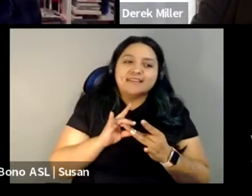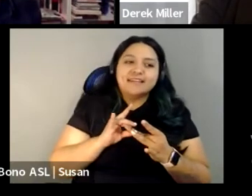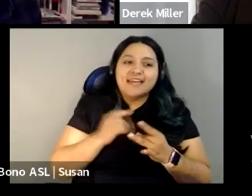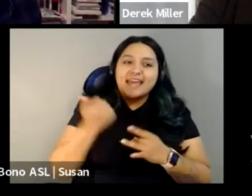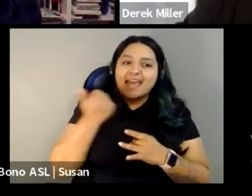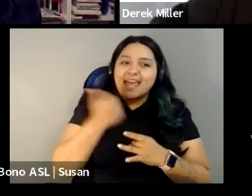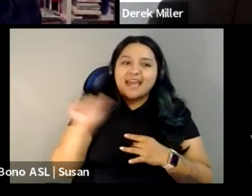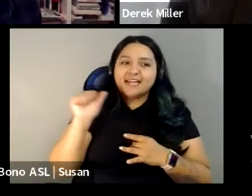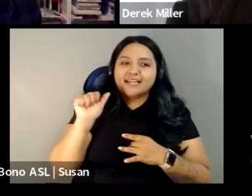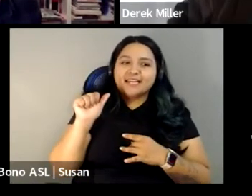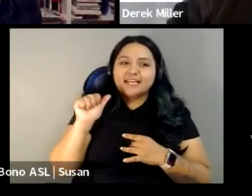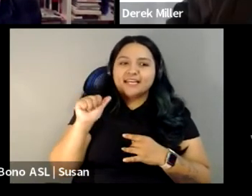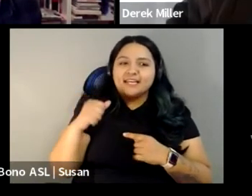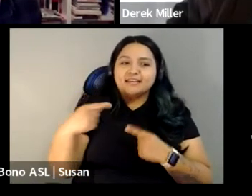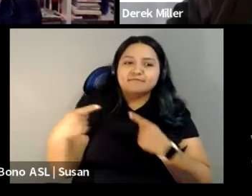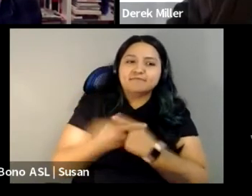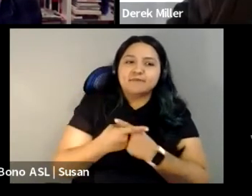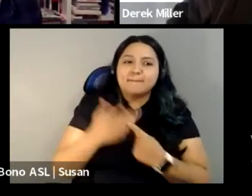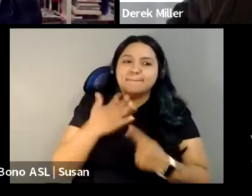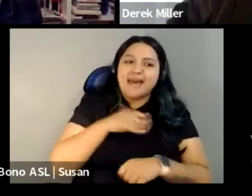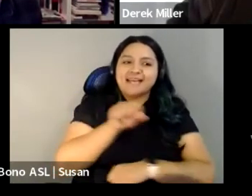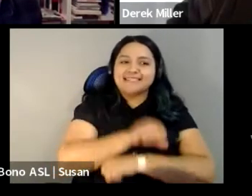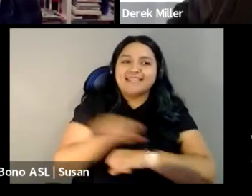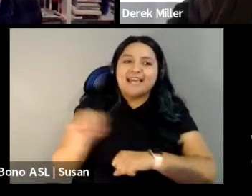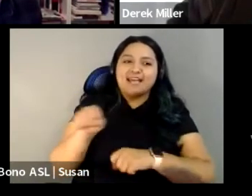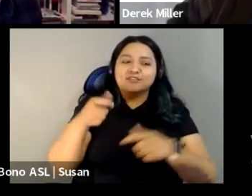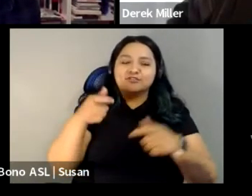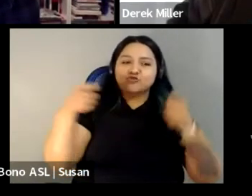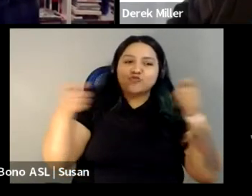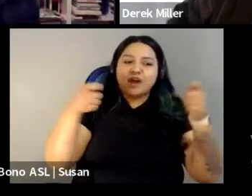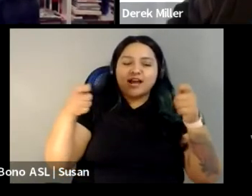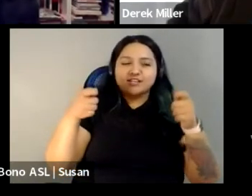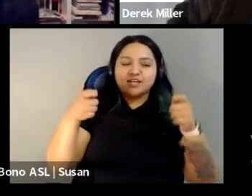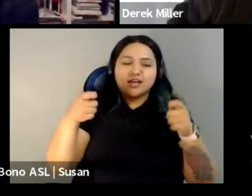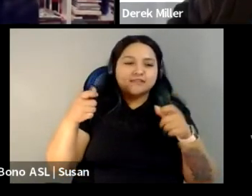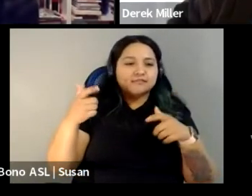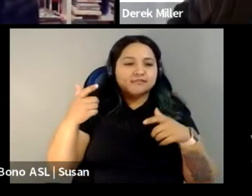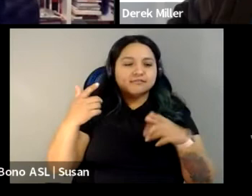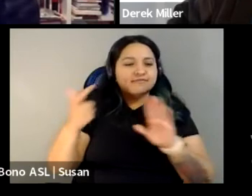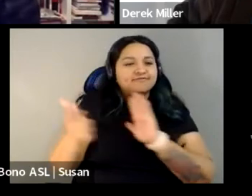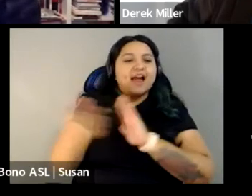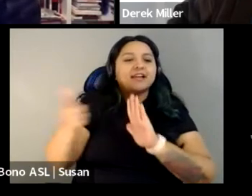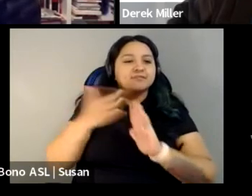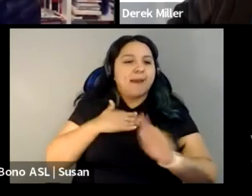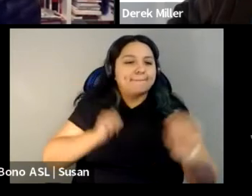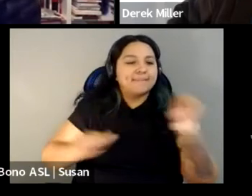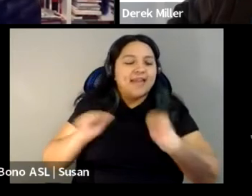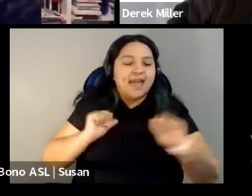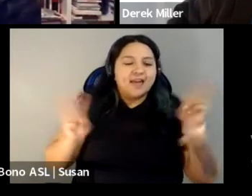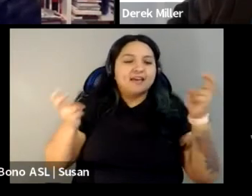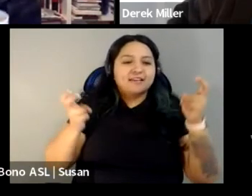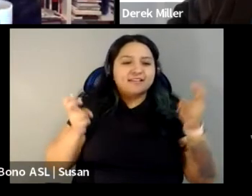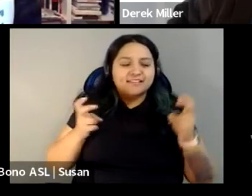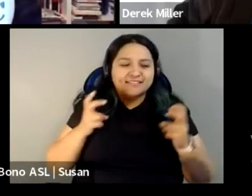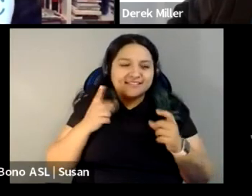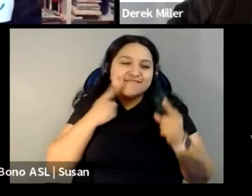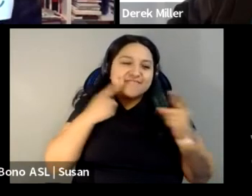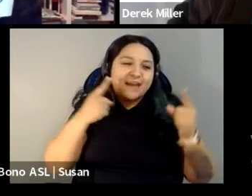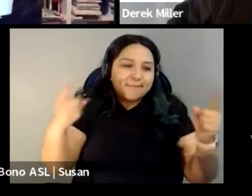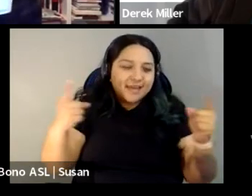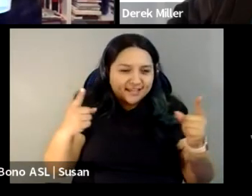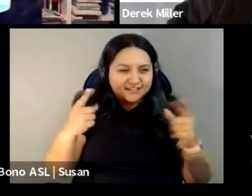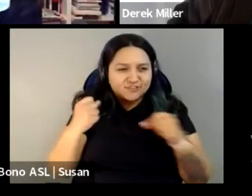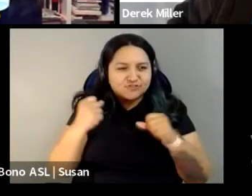stage directions is a violation of my play, right? It's so famous and so strong. And to see these